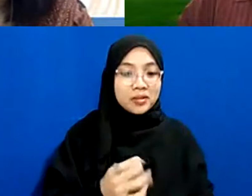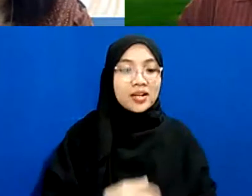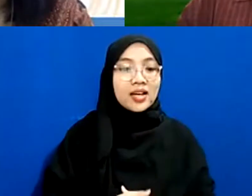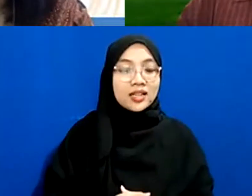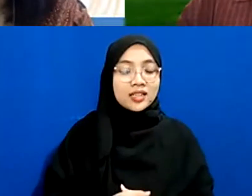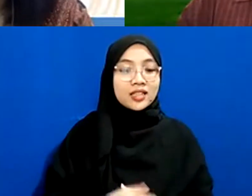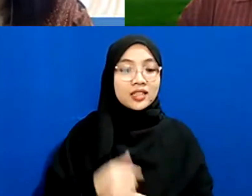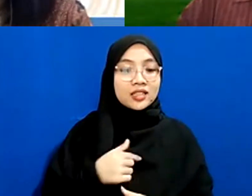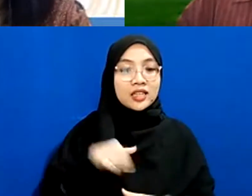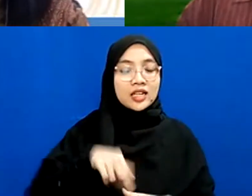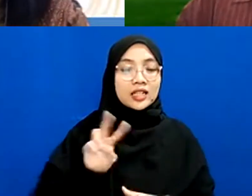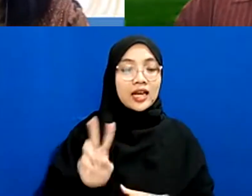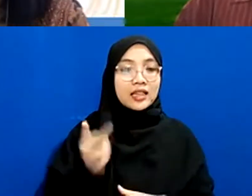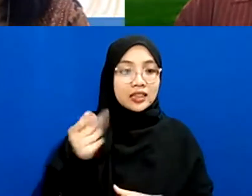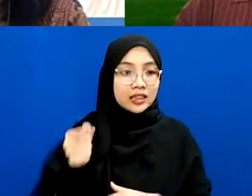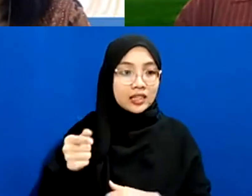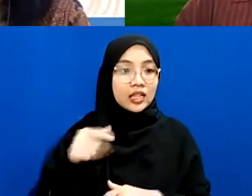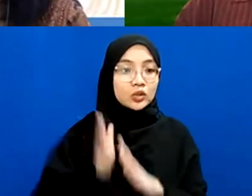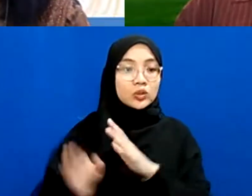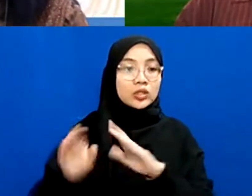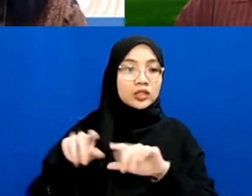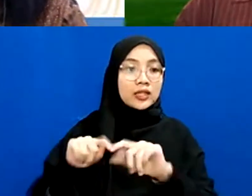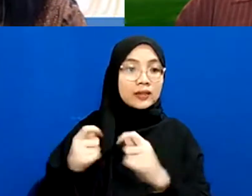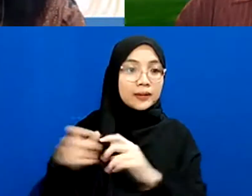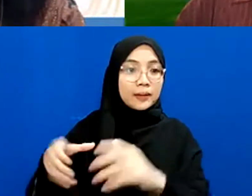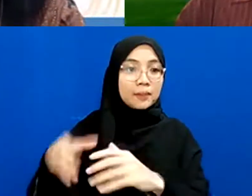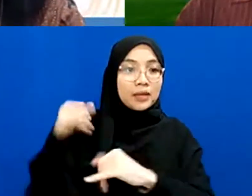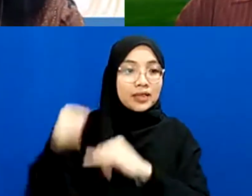our last group now, which is group 8.